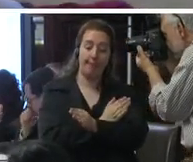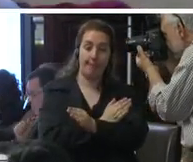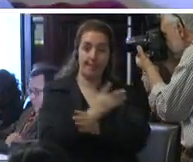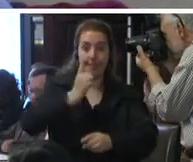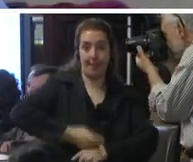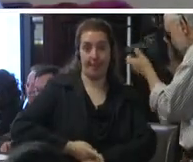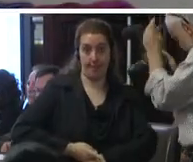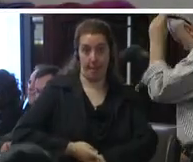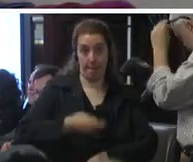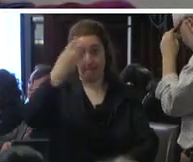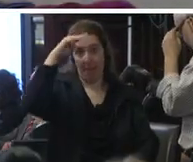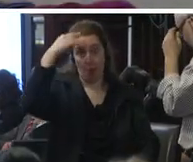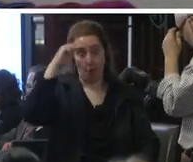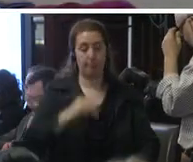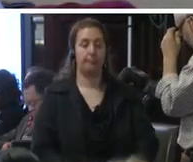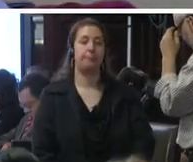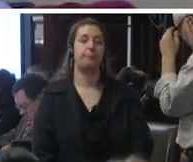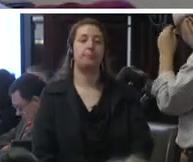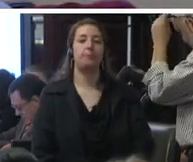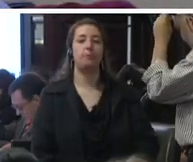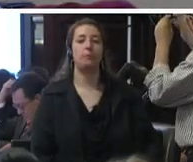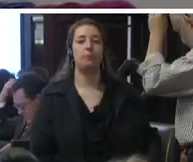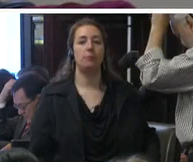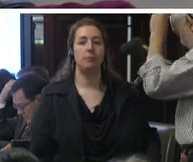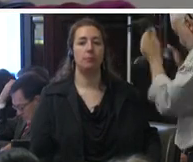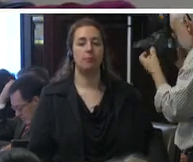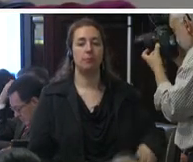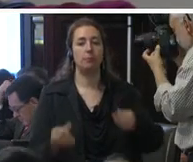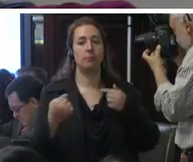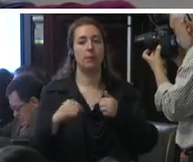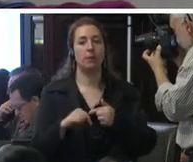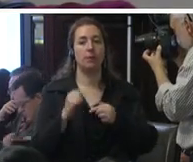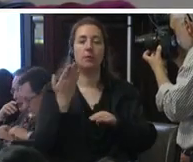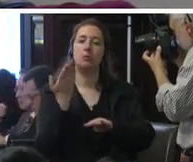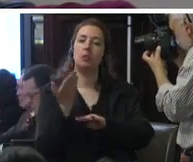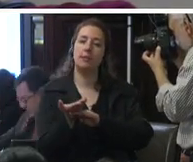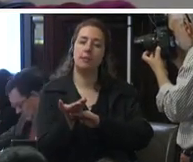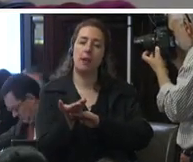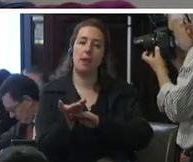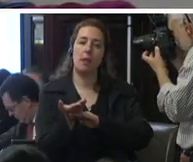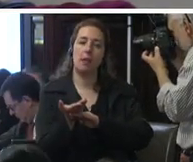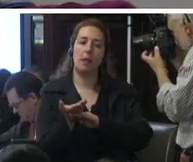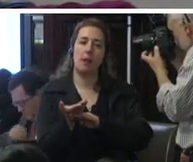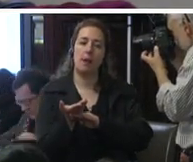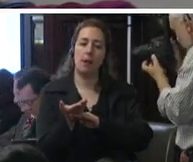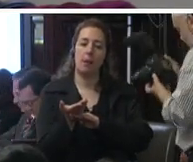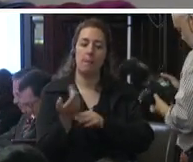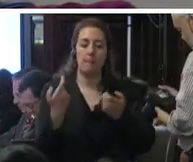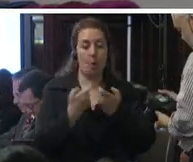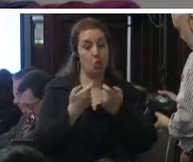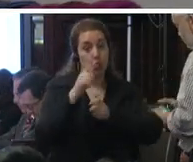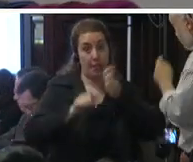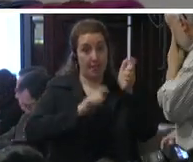um it was requested by civil society uh um